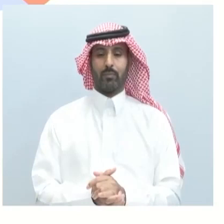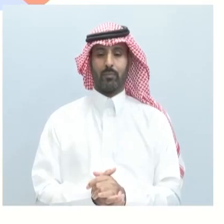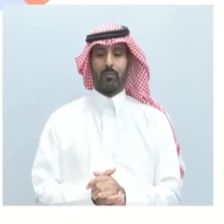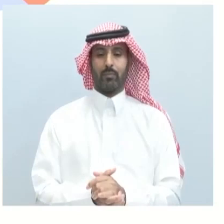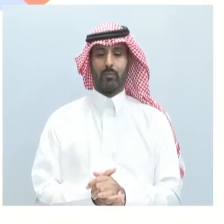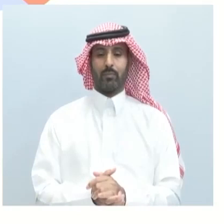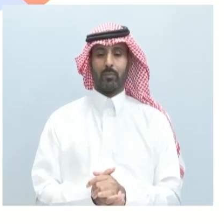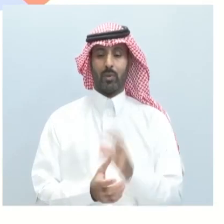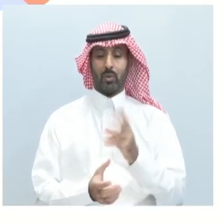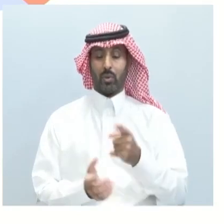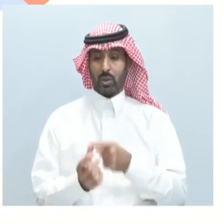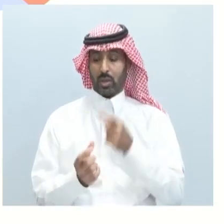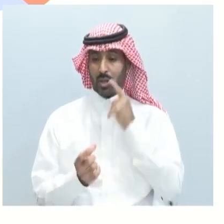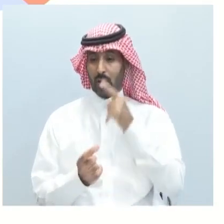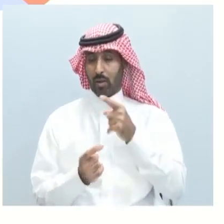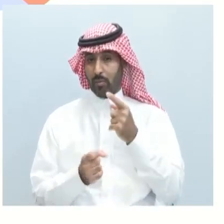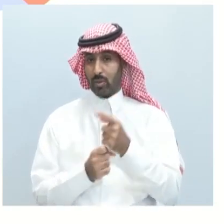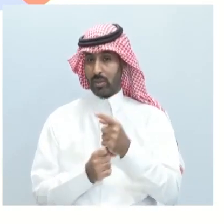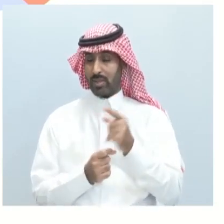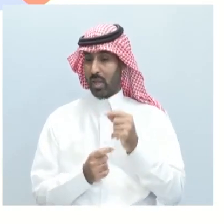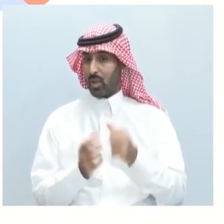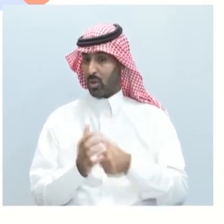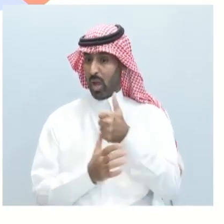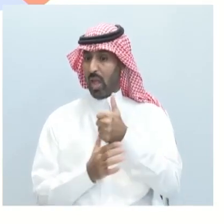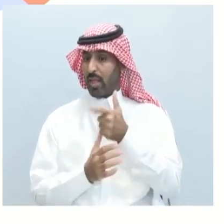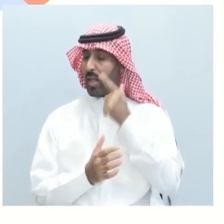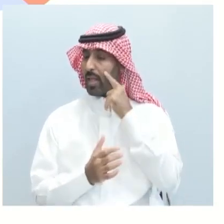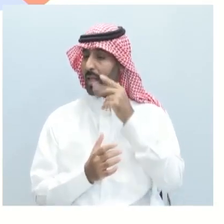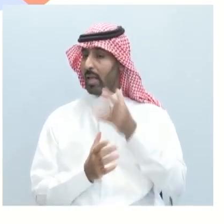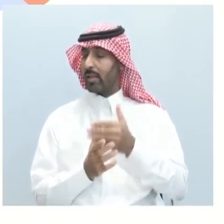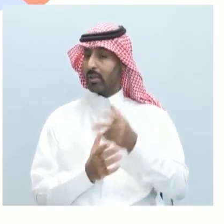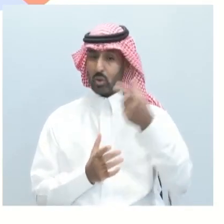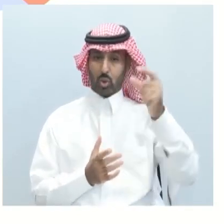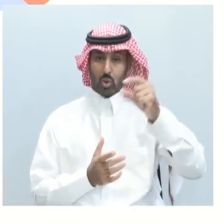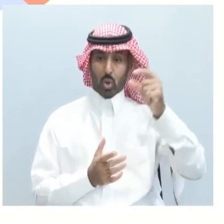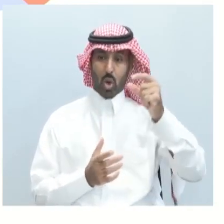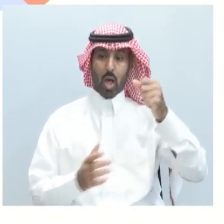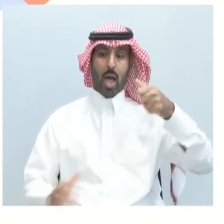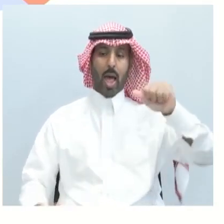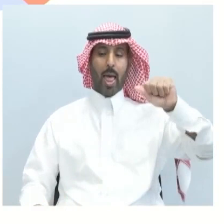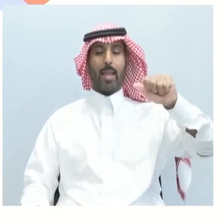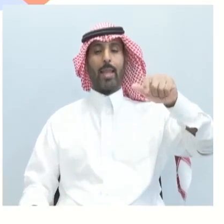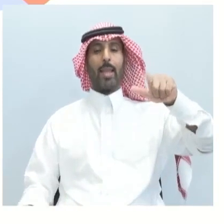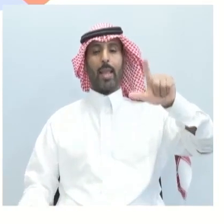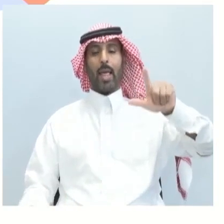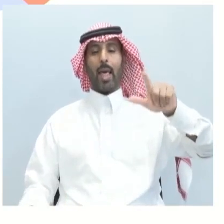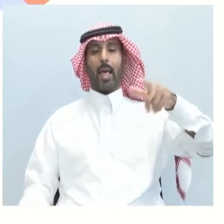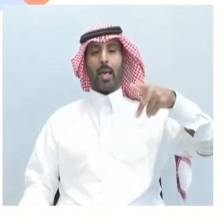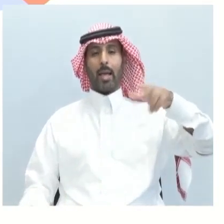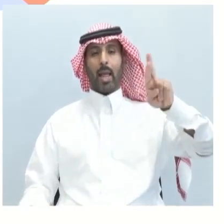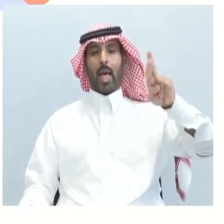Enumerate Dr. Rabia achievements. Listen and organize ideas in order.